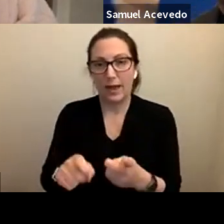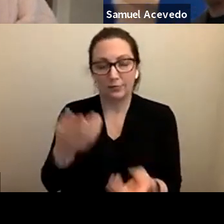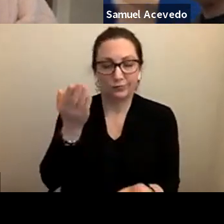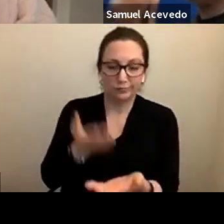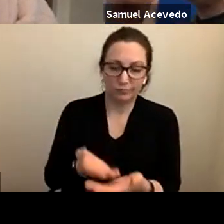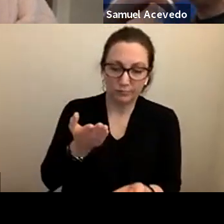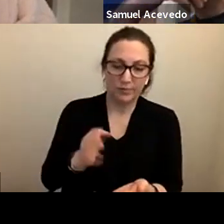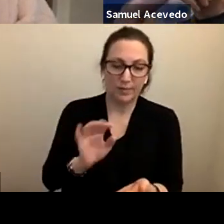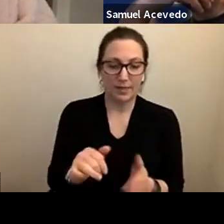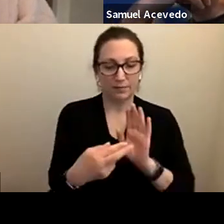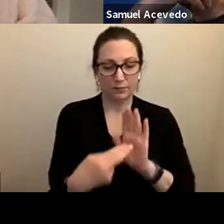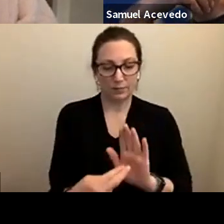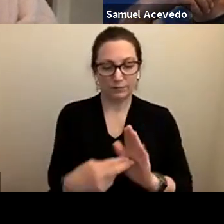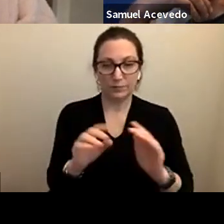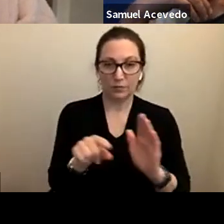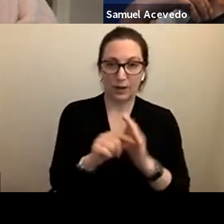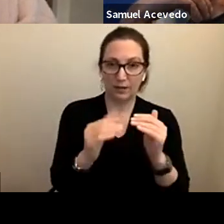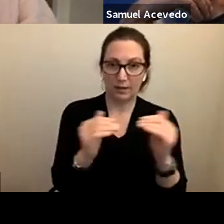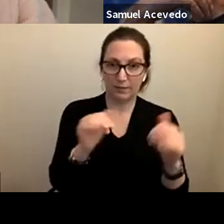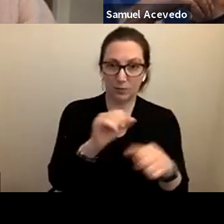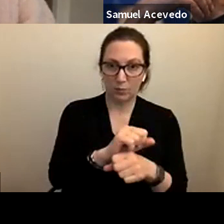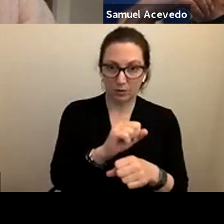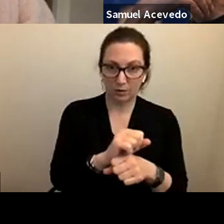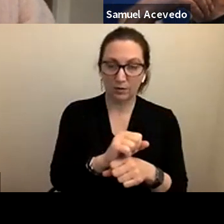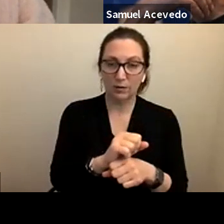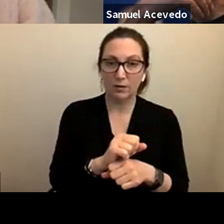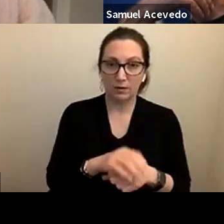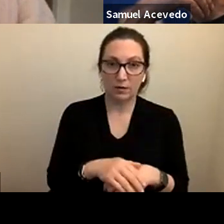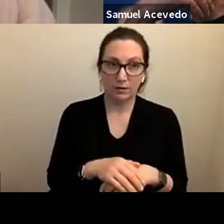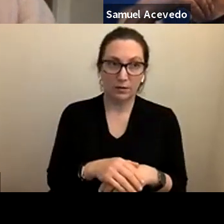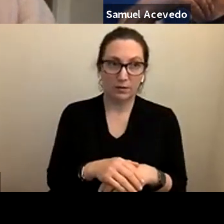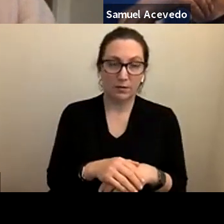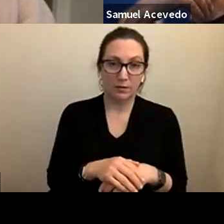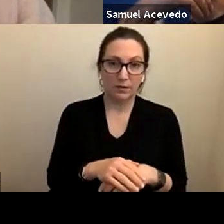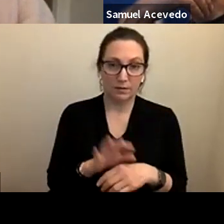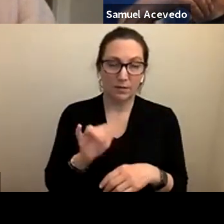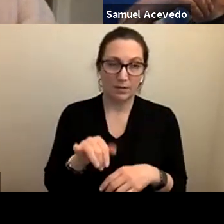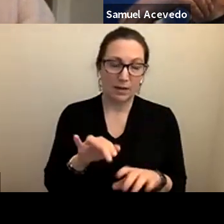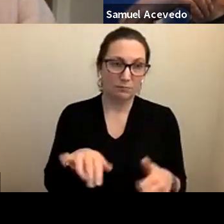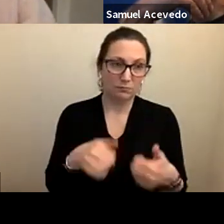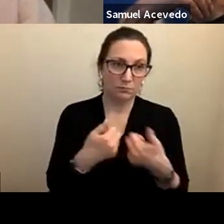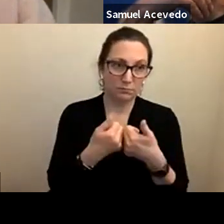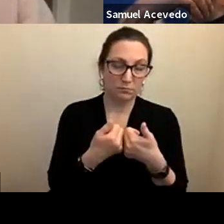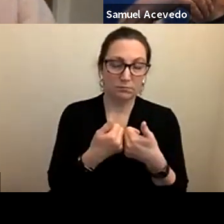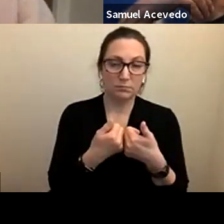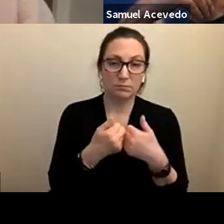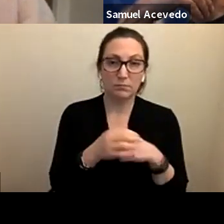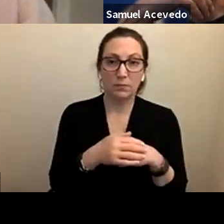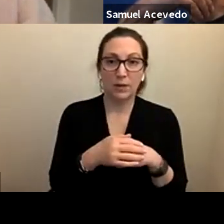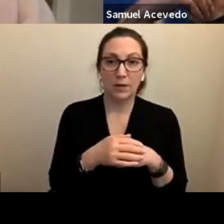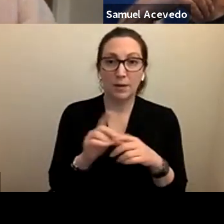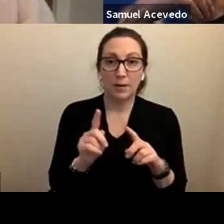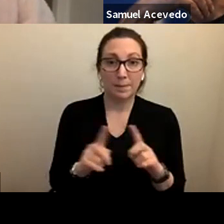work. For a variety of reasons, I can imagine that that was a step that may have been difficult, but in the absence of it